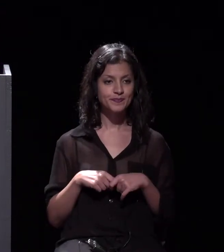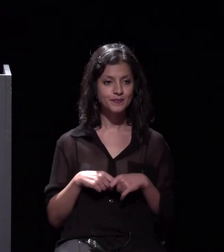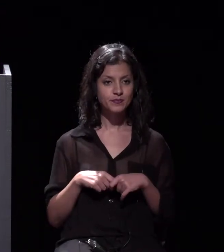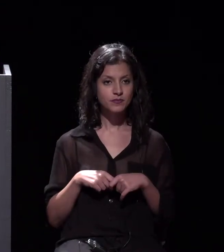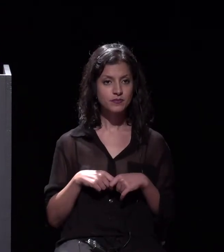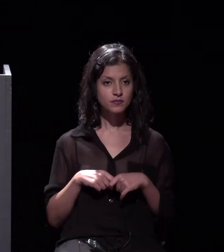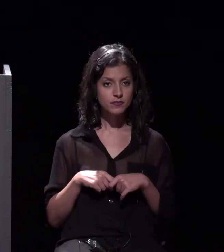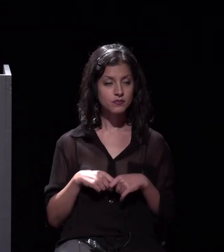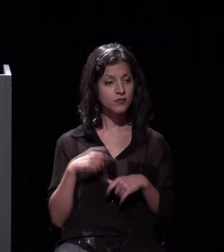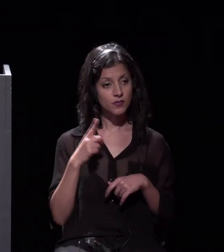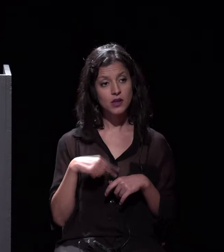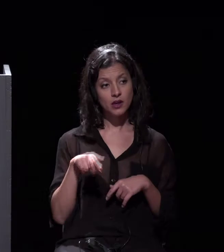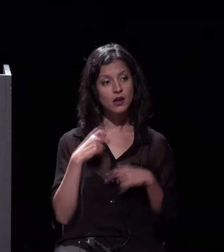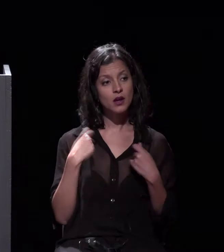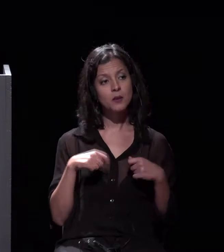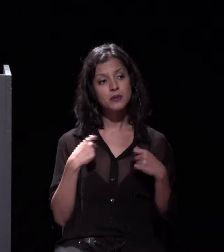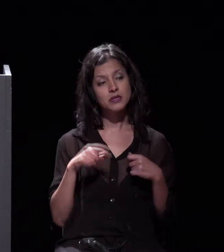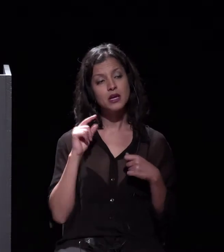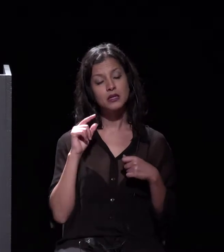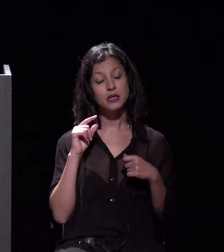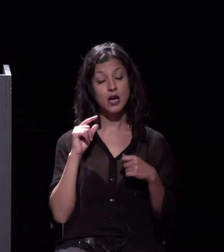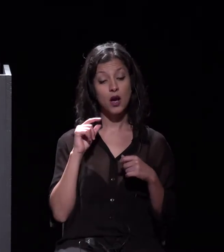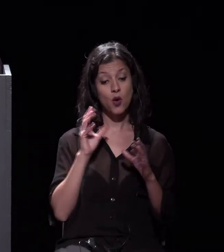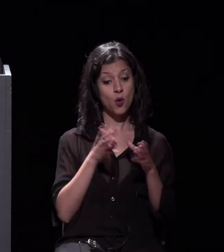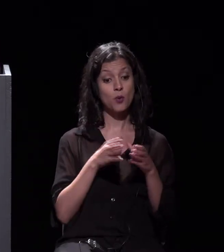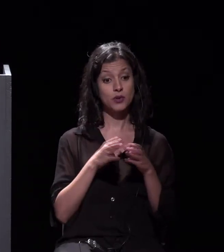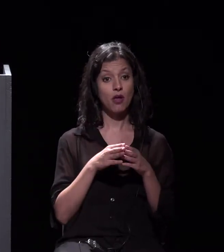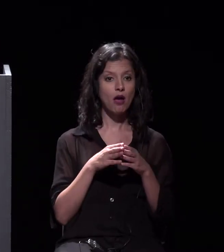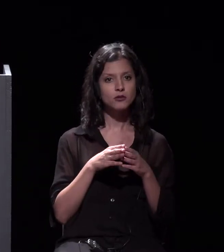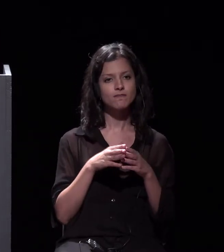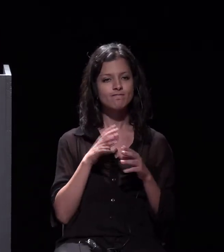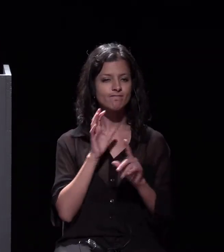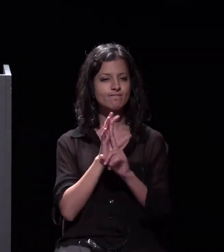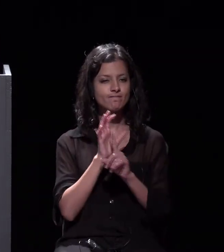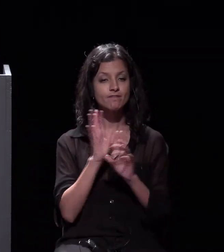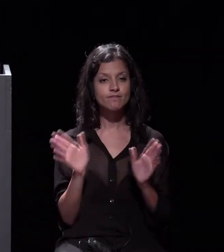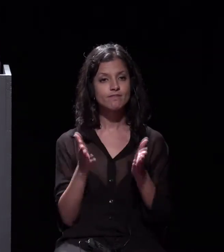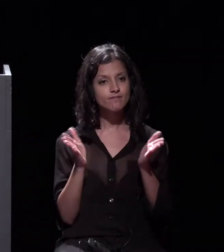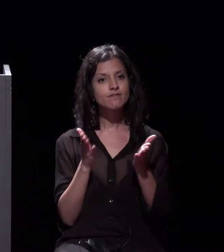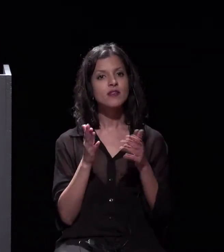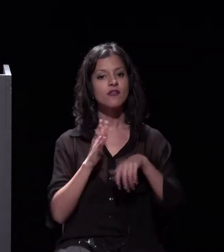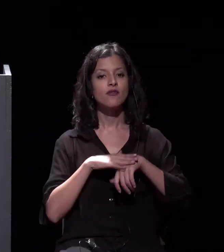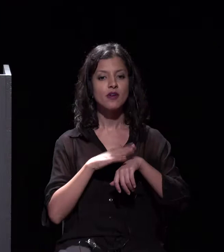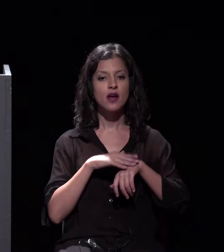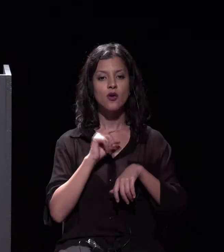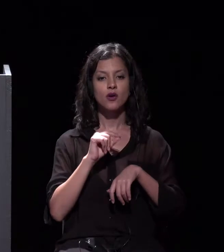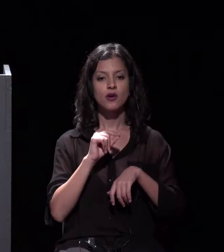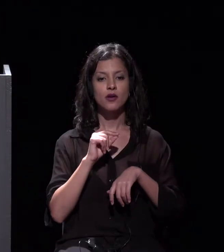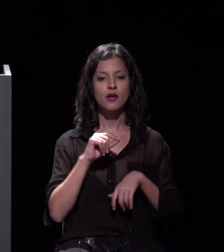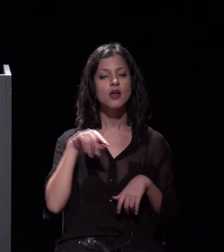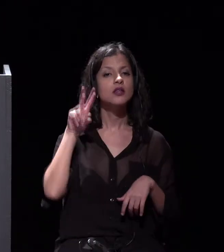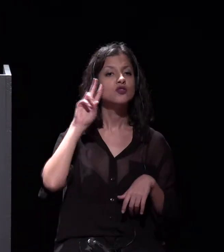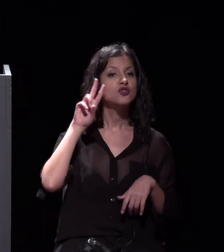of the communities to stimulate those communities to action by projecting forward its historical activities so that they culminate